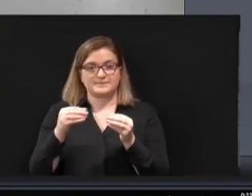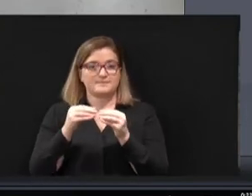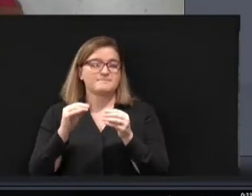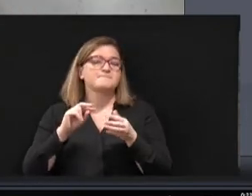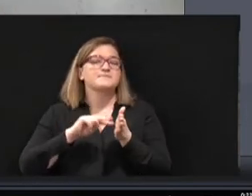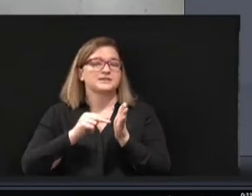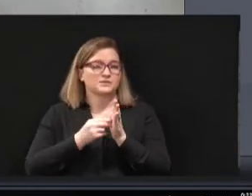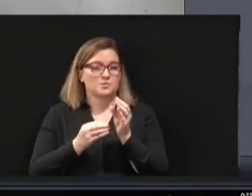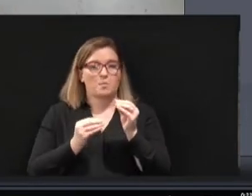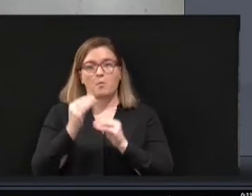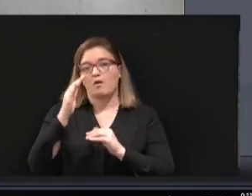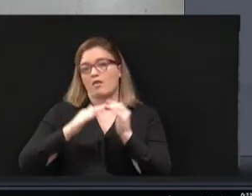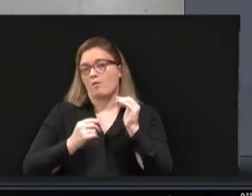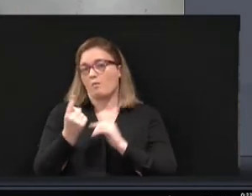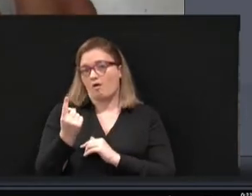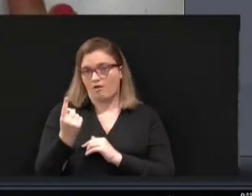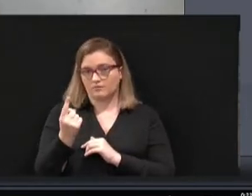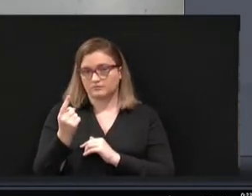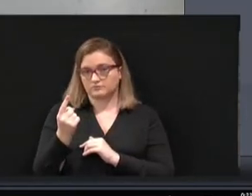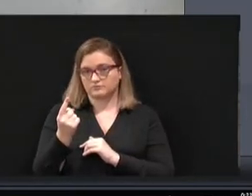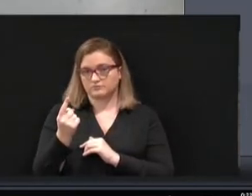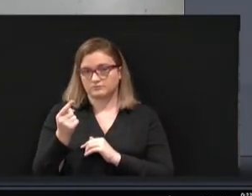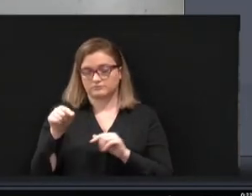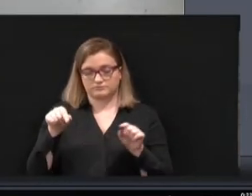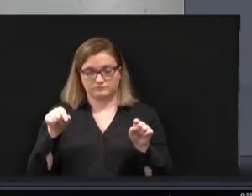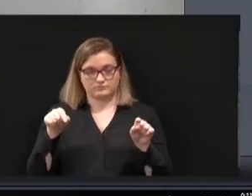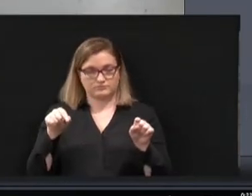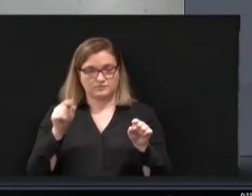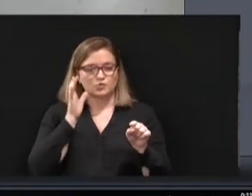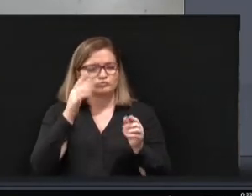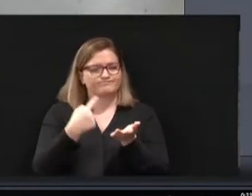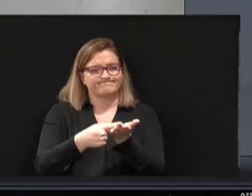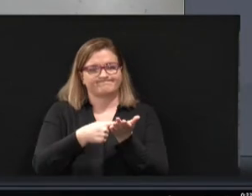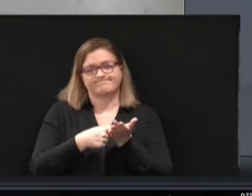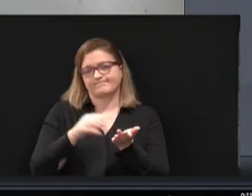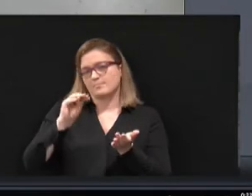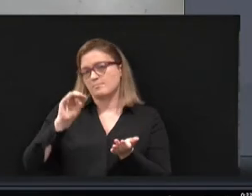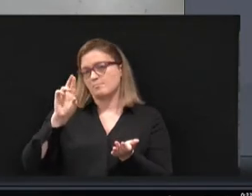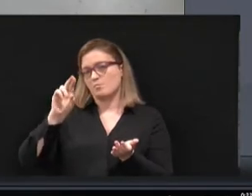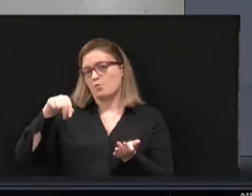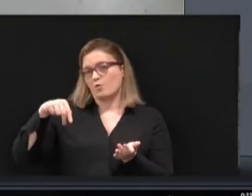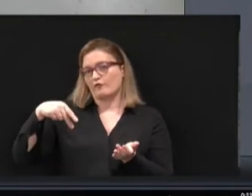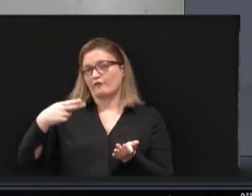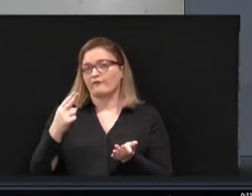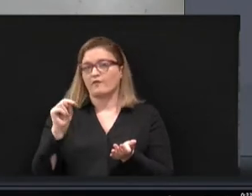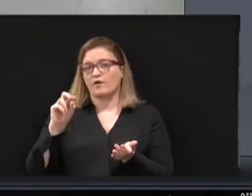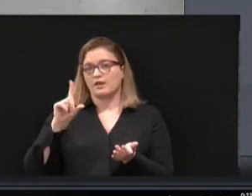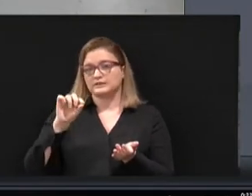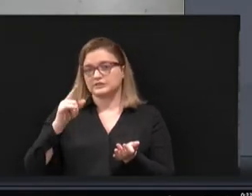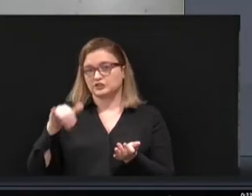one. Okay, so we're going to be talking a little bit about morphology, the study of morphemes.